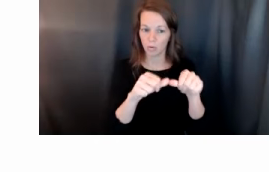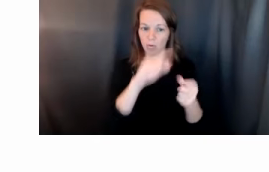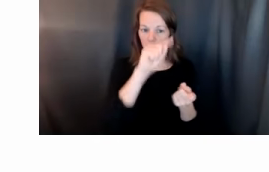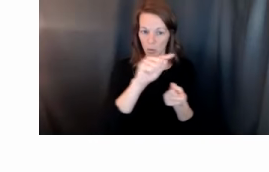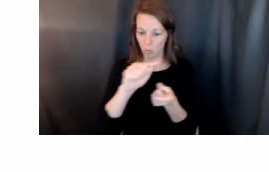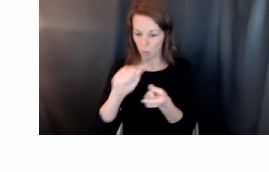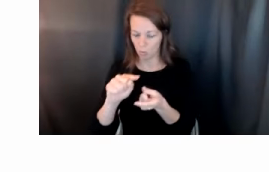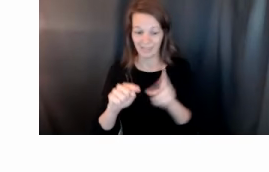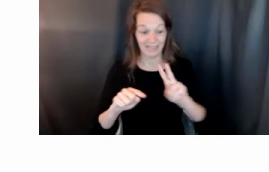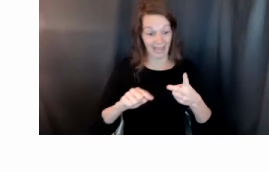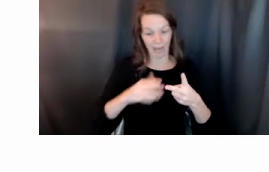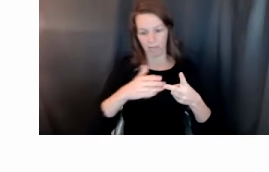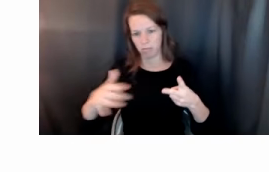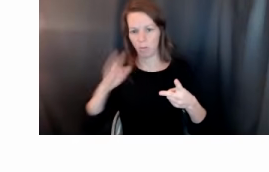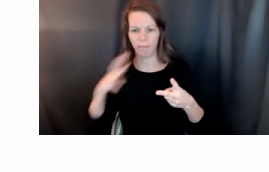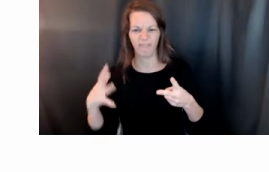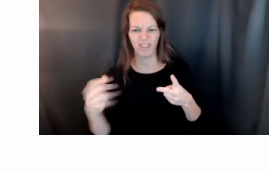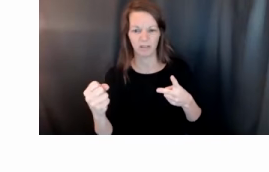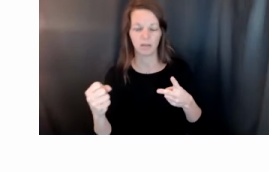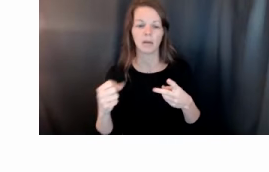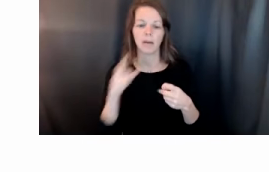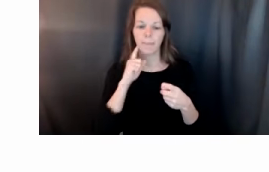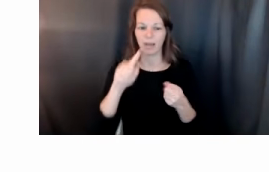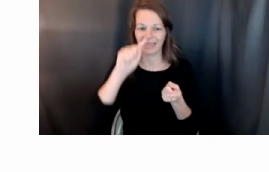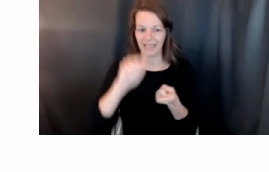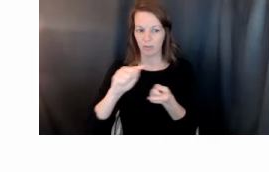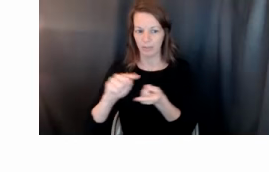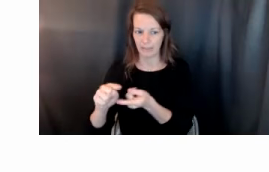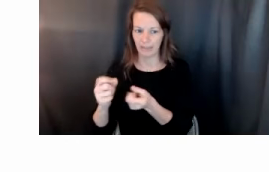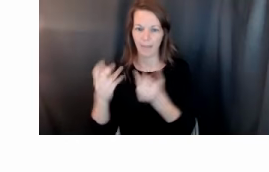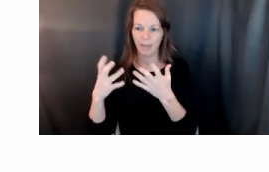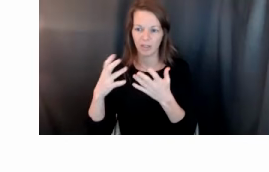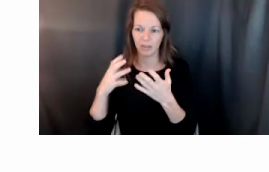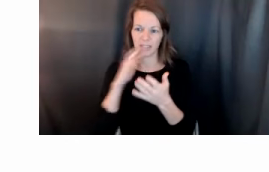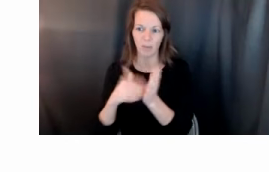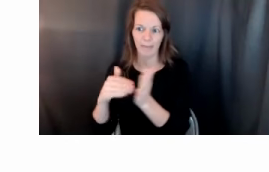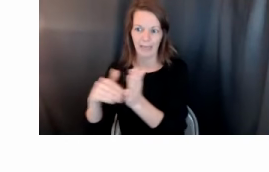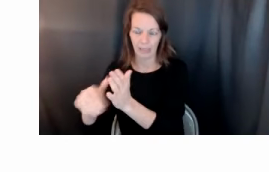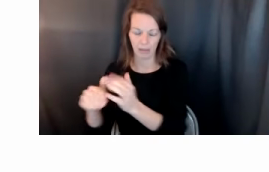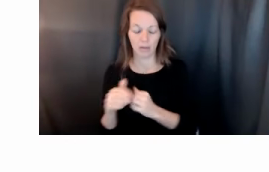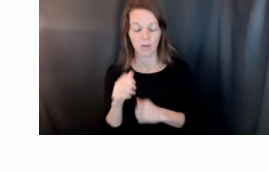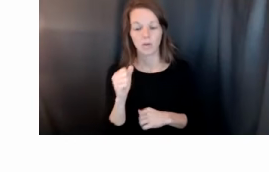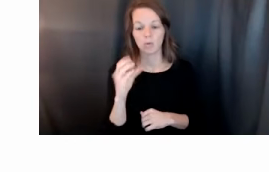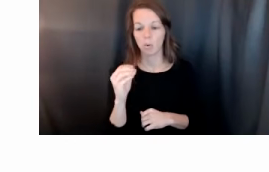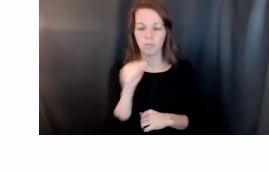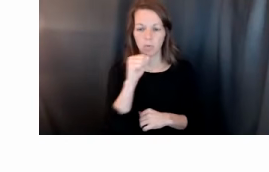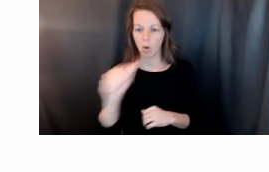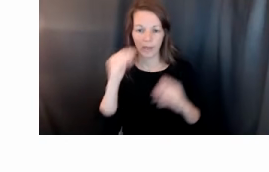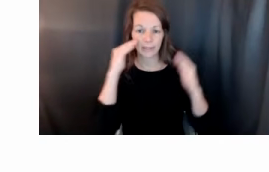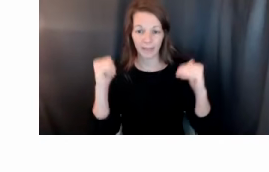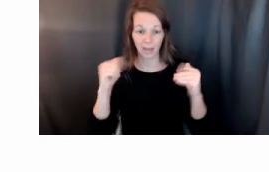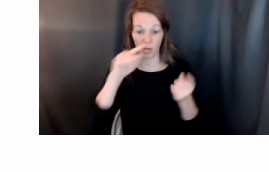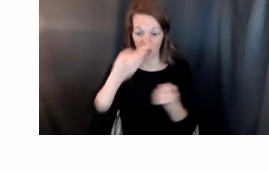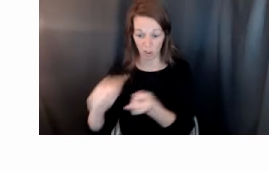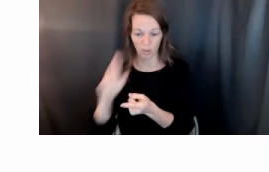past second mentions, but decreasing in the amount that they reduce as they're repeated. So we don't expect that